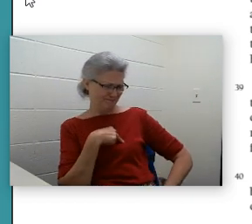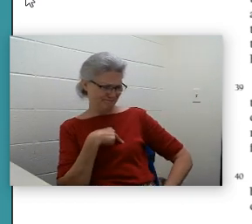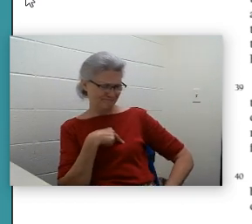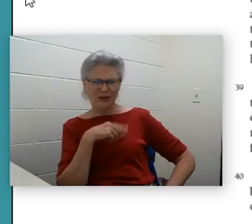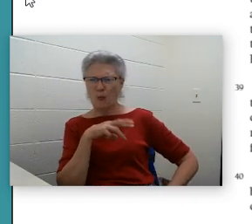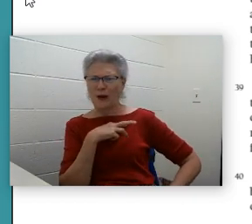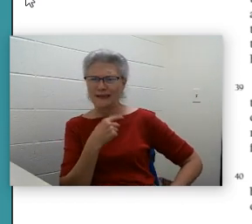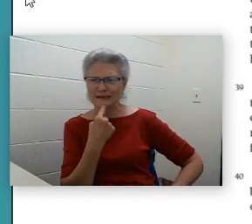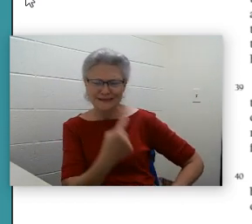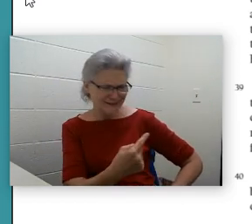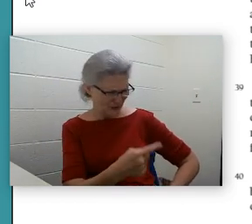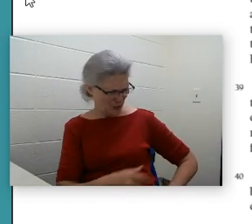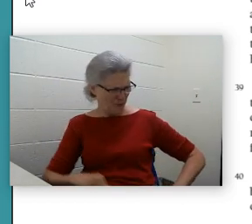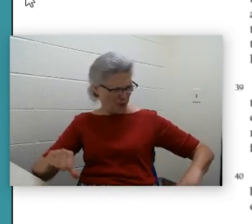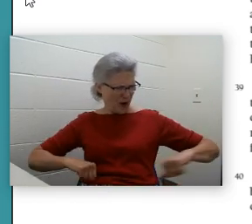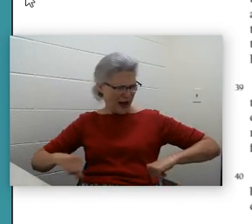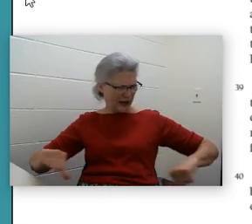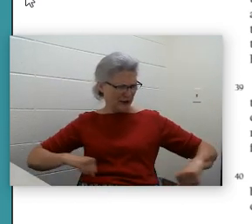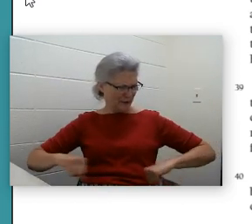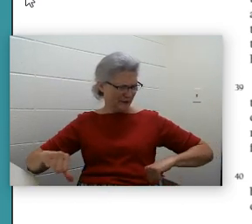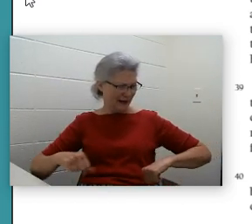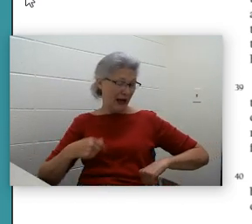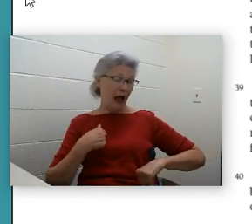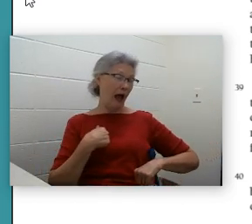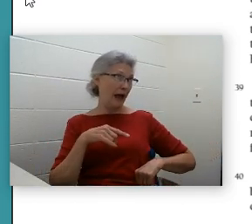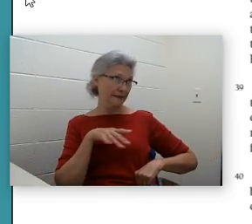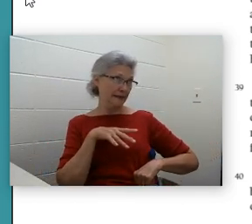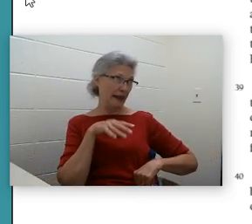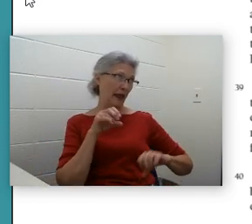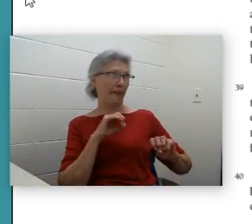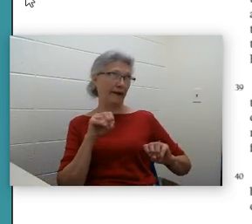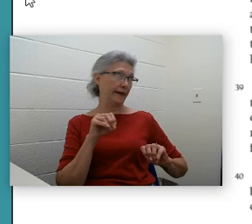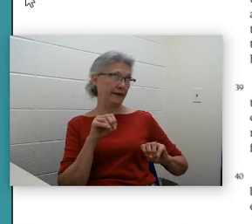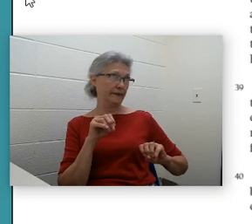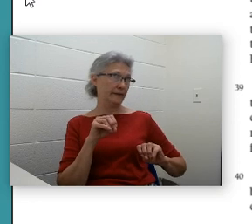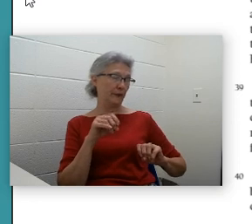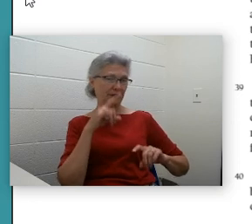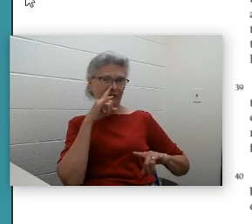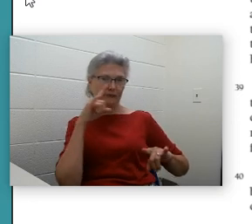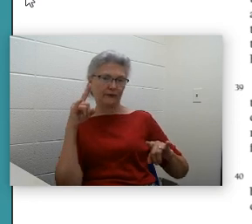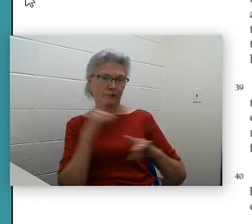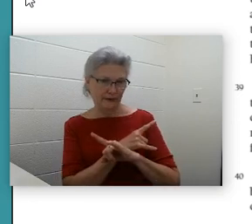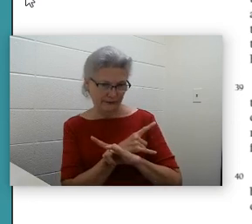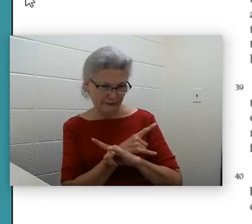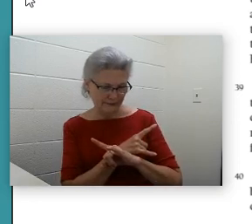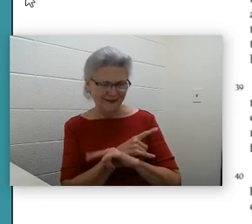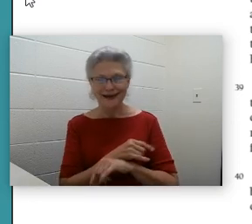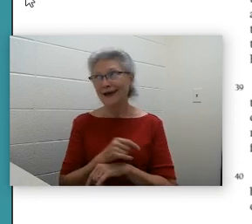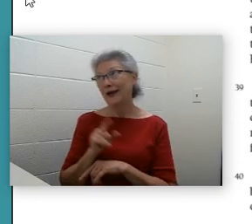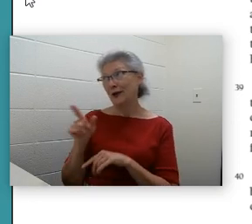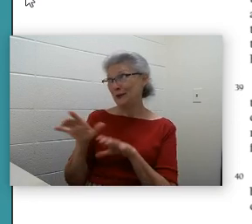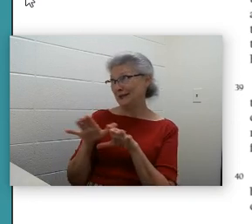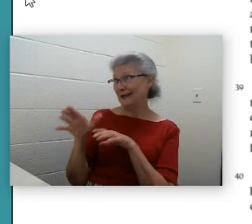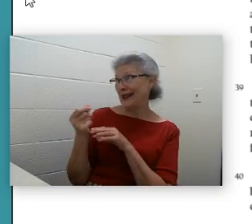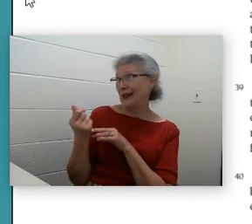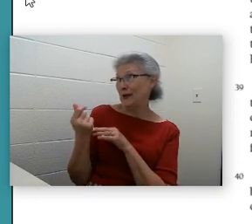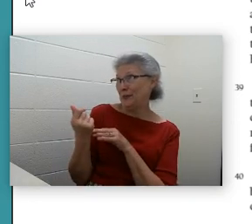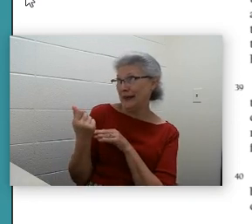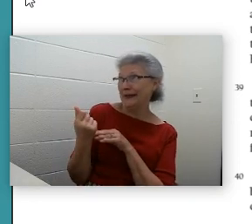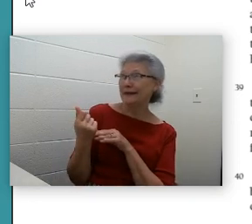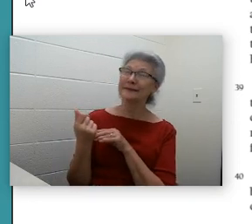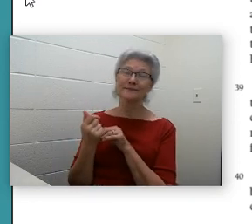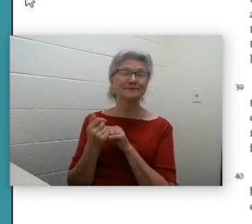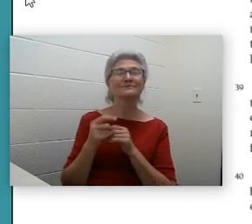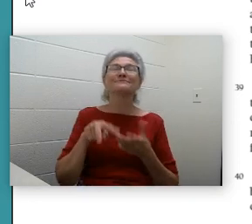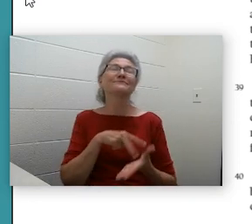with frightful sarcasm. Of course I did nothing. You did a little, Peter said carelessly, and continued